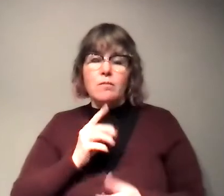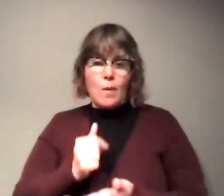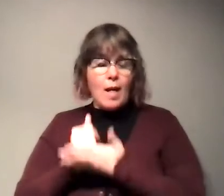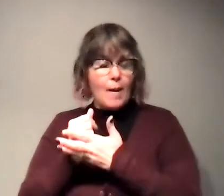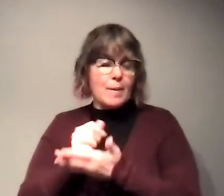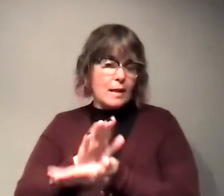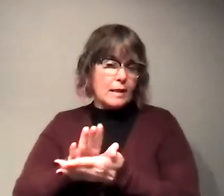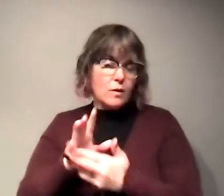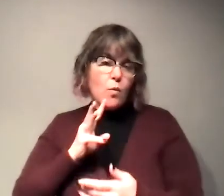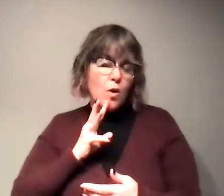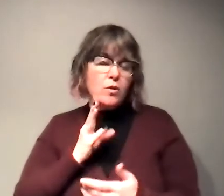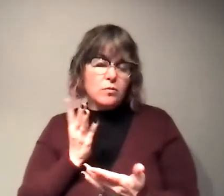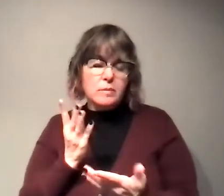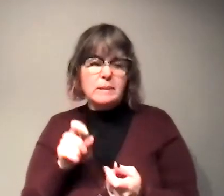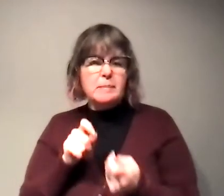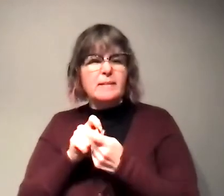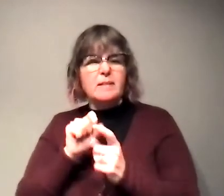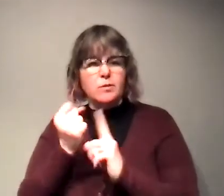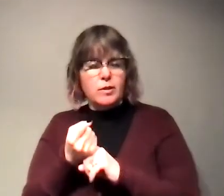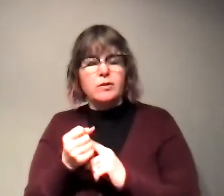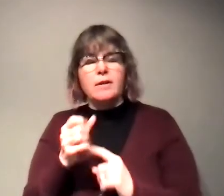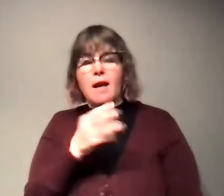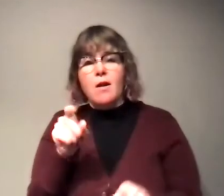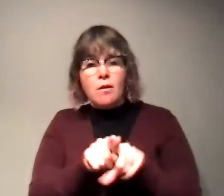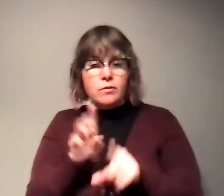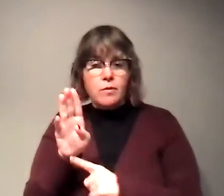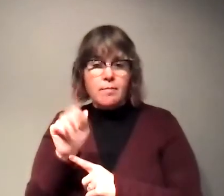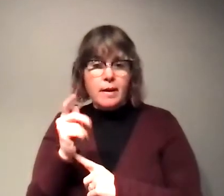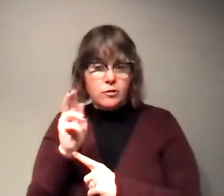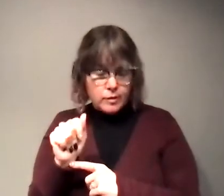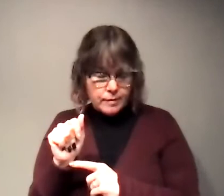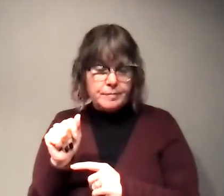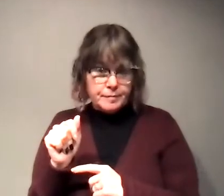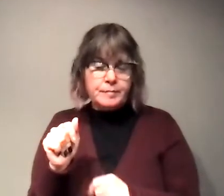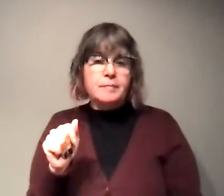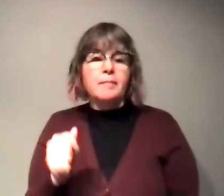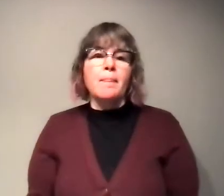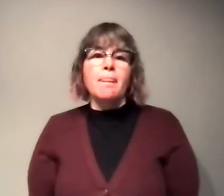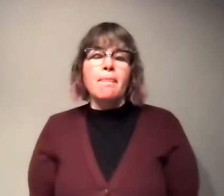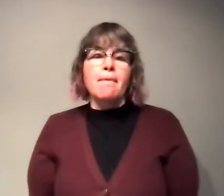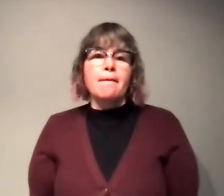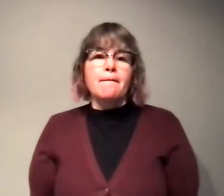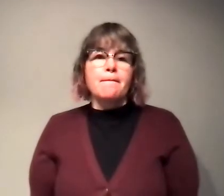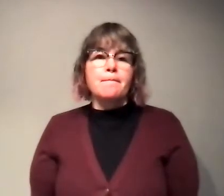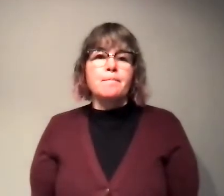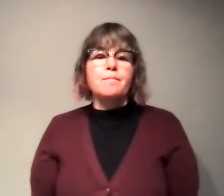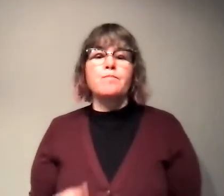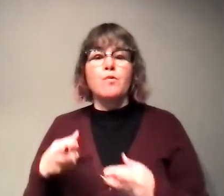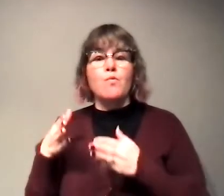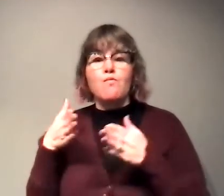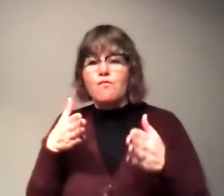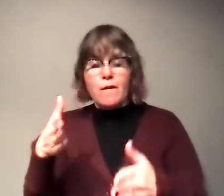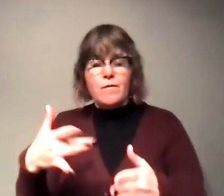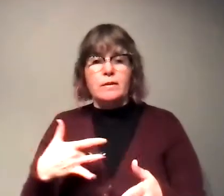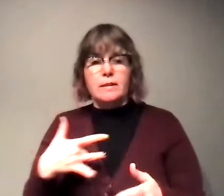the water in some cases, and also bacteria. So one of the things that rivers do is they tend